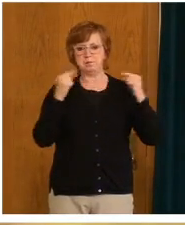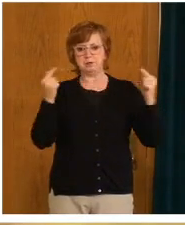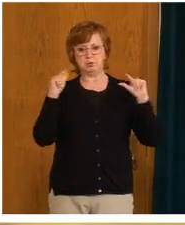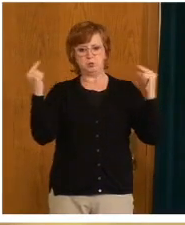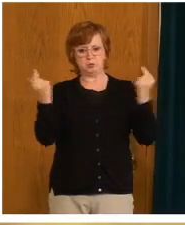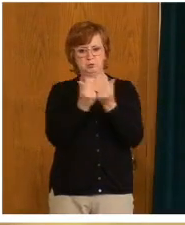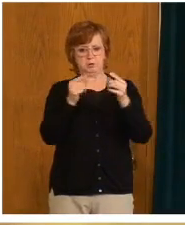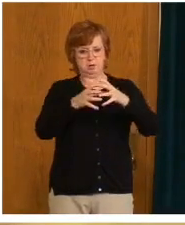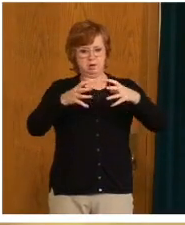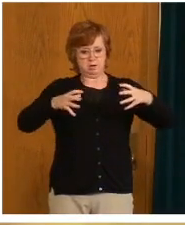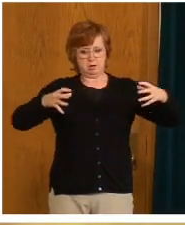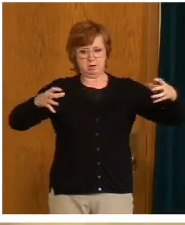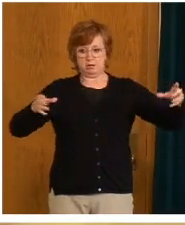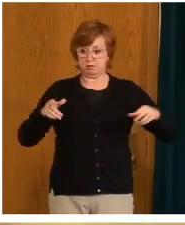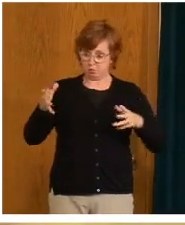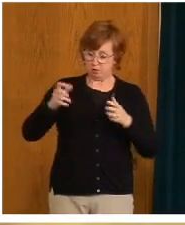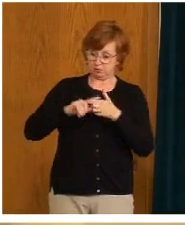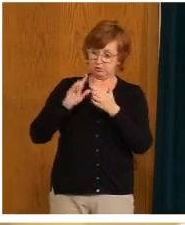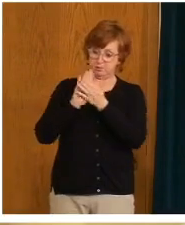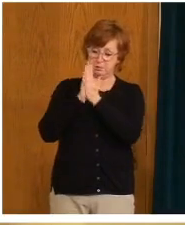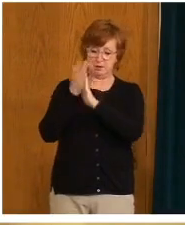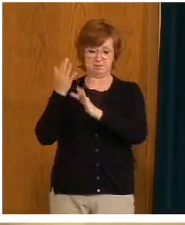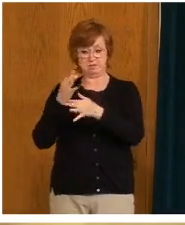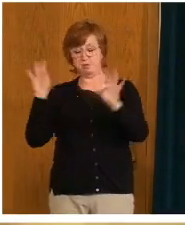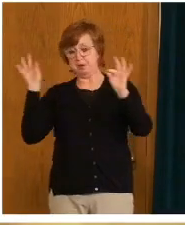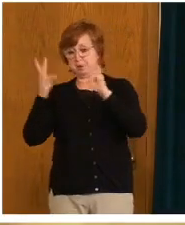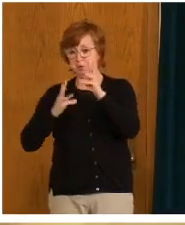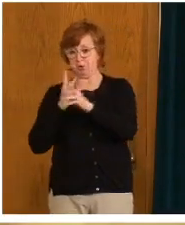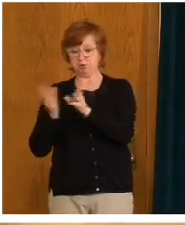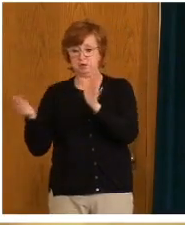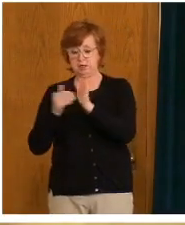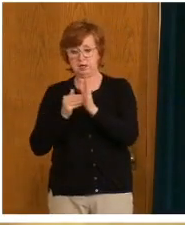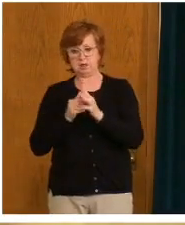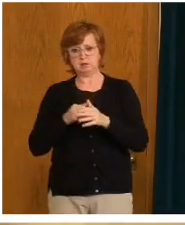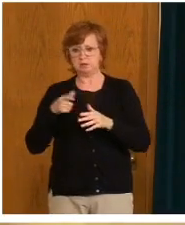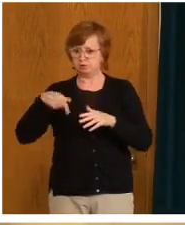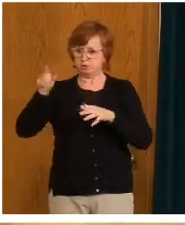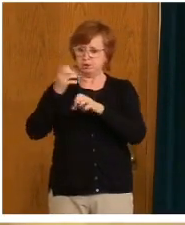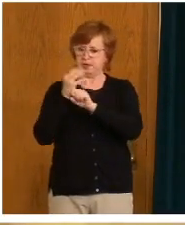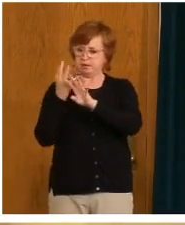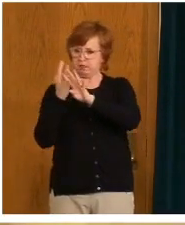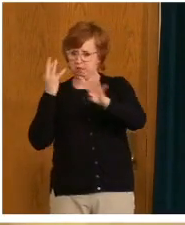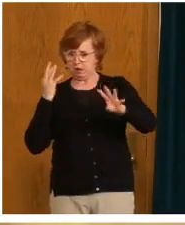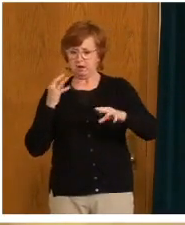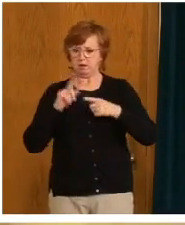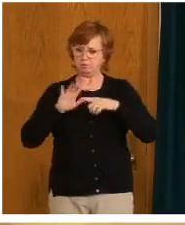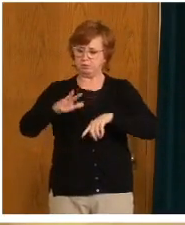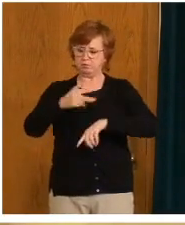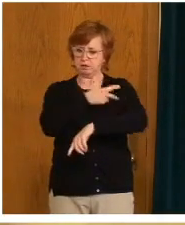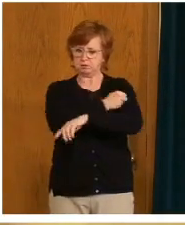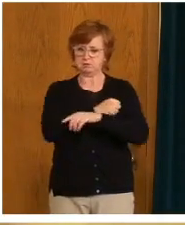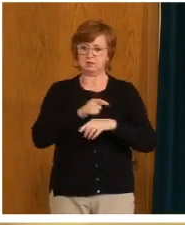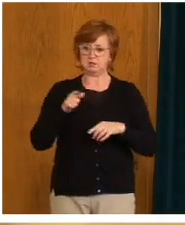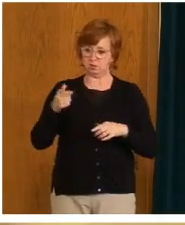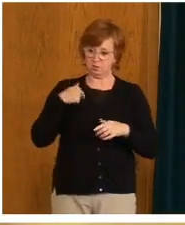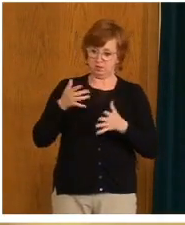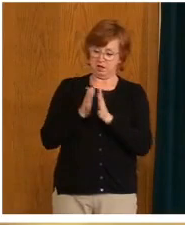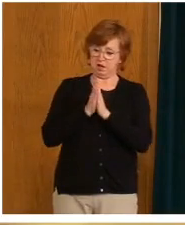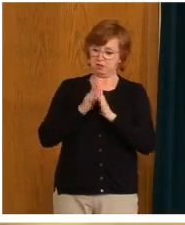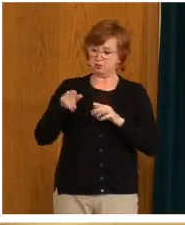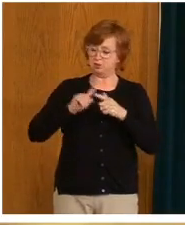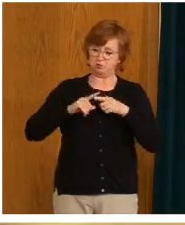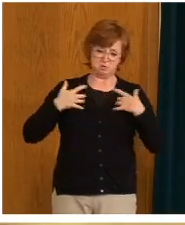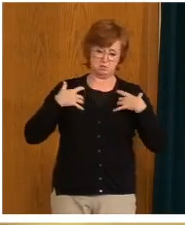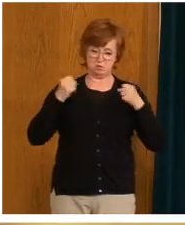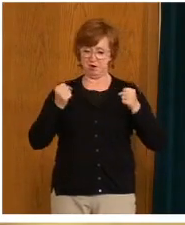and get vaccinated. It's really not that big of a deal. We're not asking you to storm the beaches of Normandy. All we're asking you to do is to go in and to